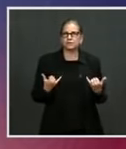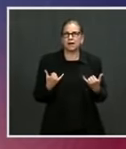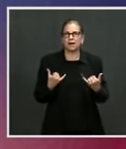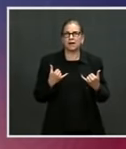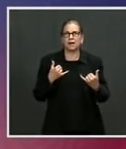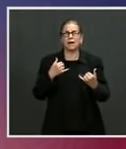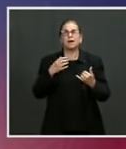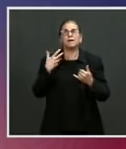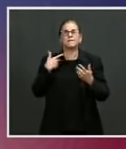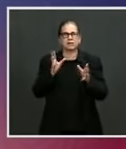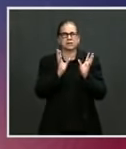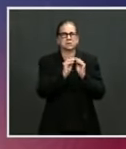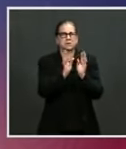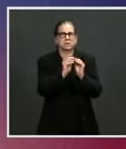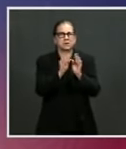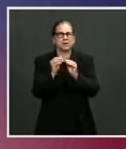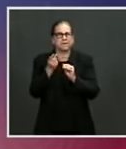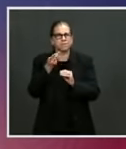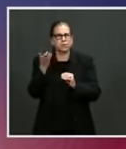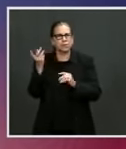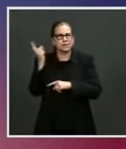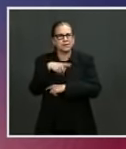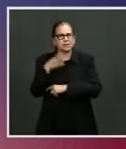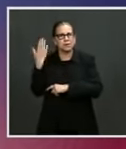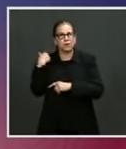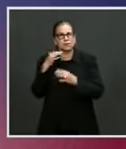Gold Star and surviving families.